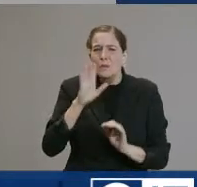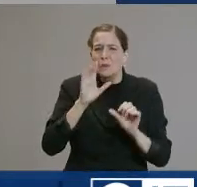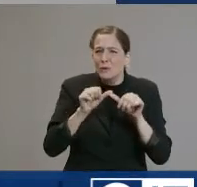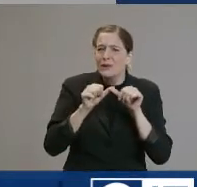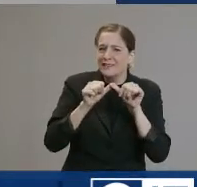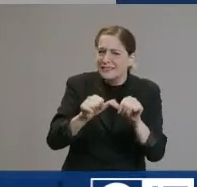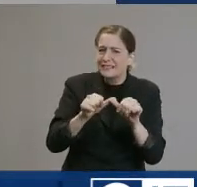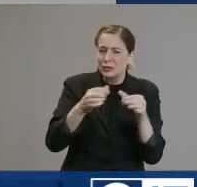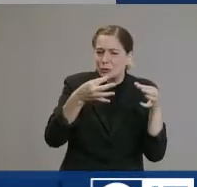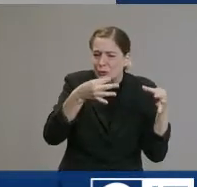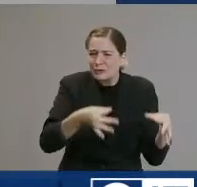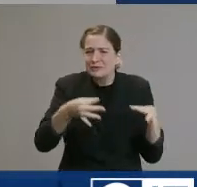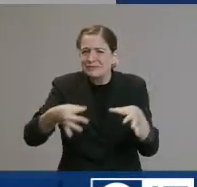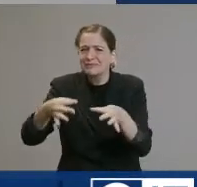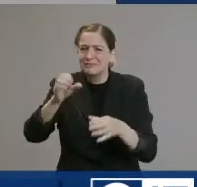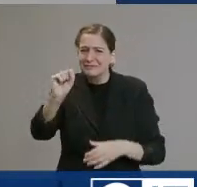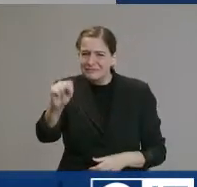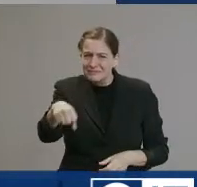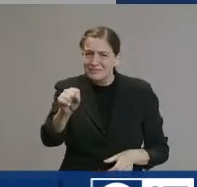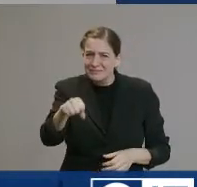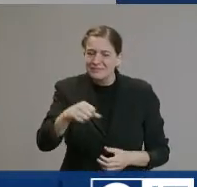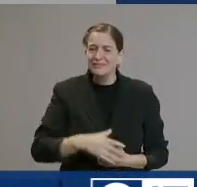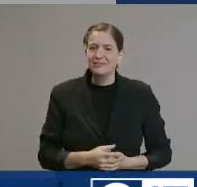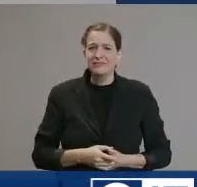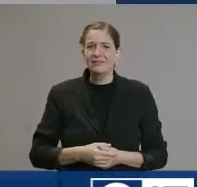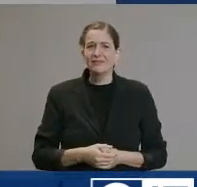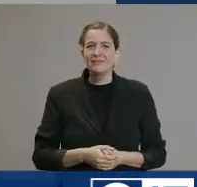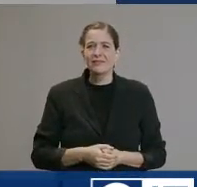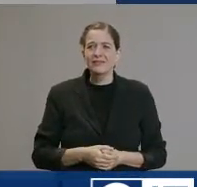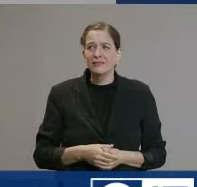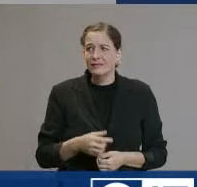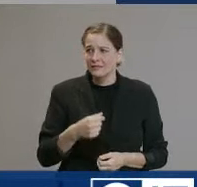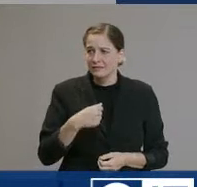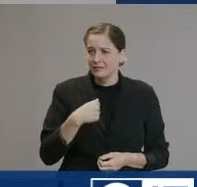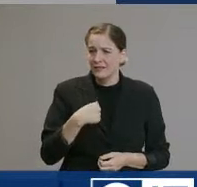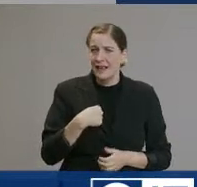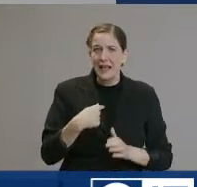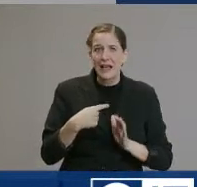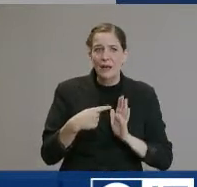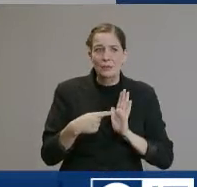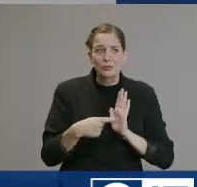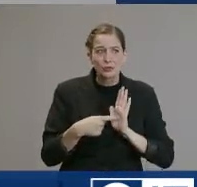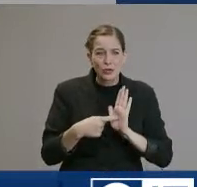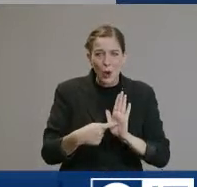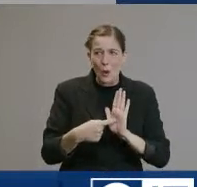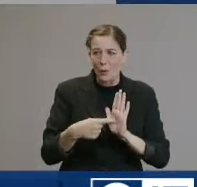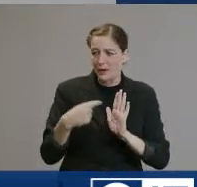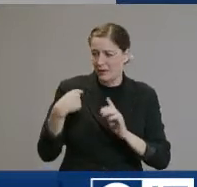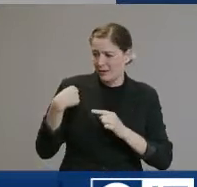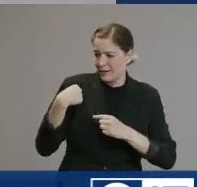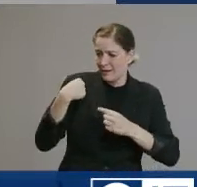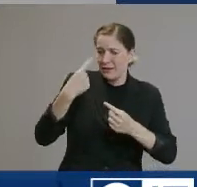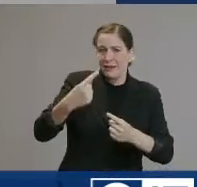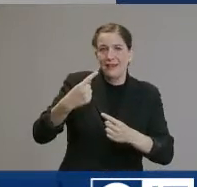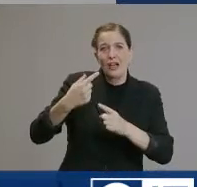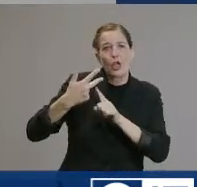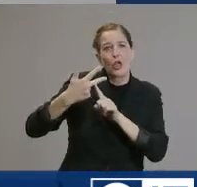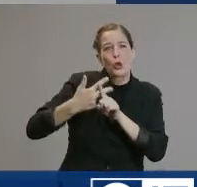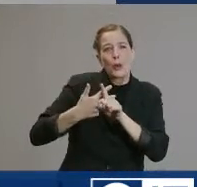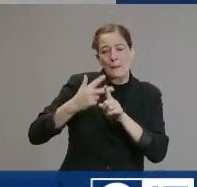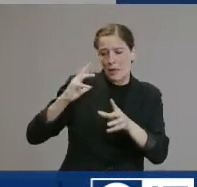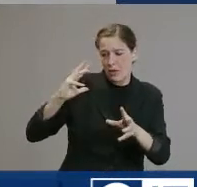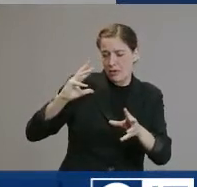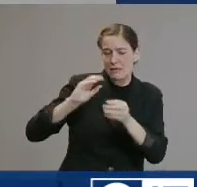I'm demonstrating of what 3+ months of work to have available hospital capacity, to